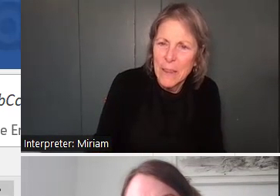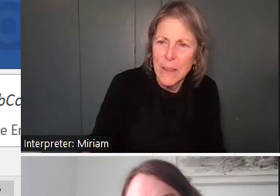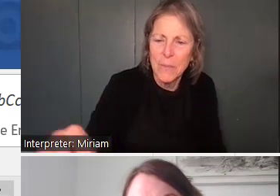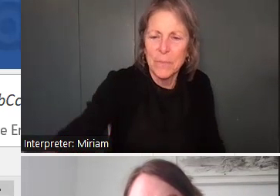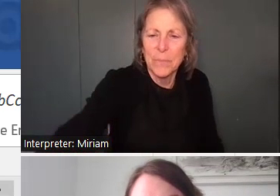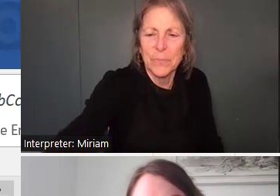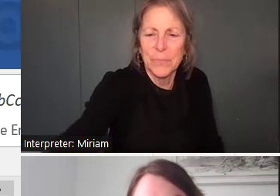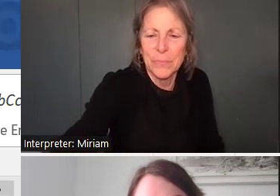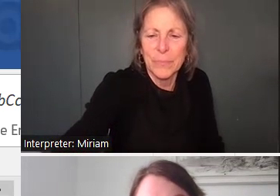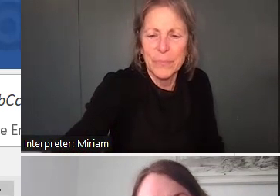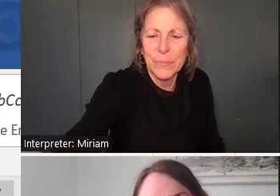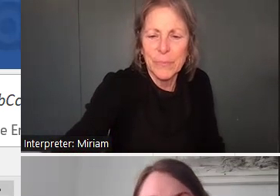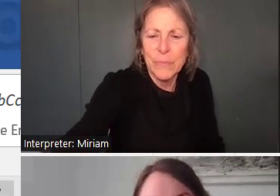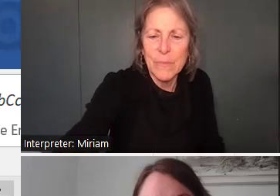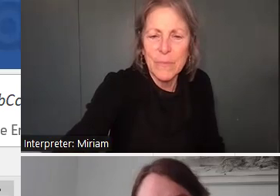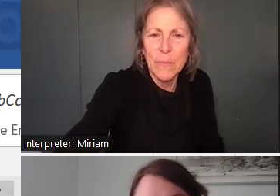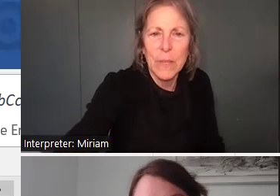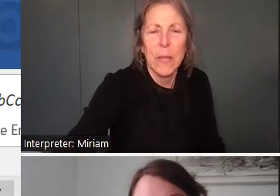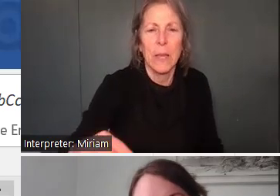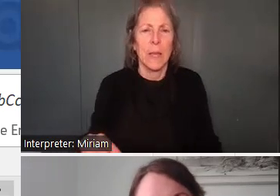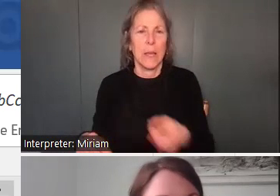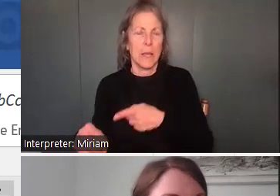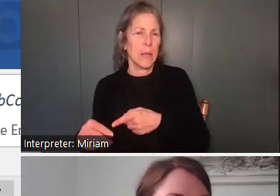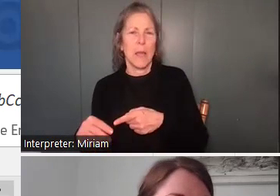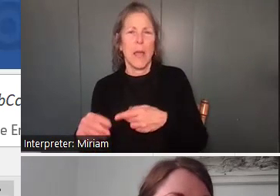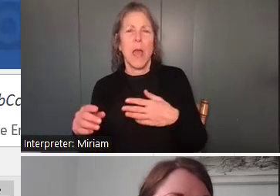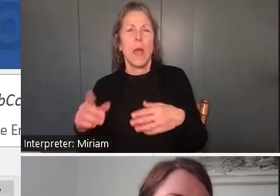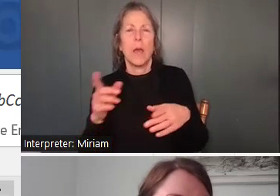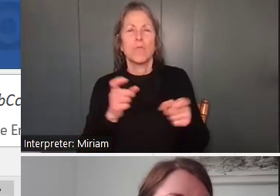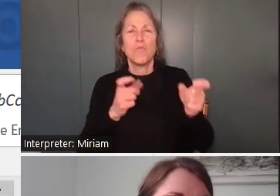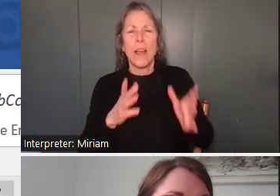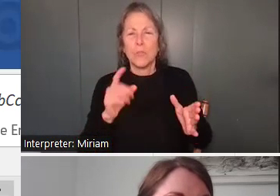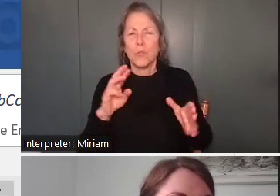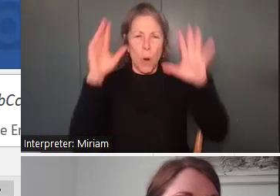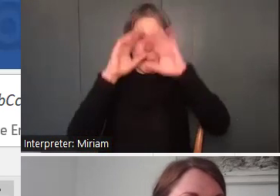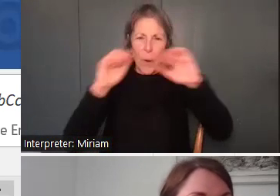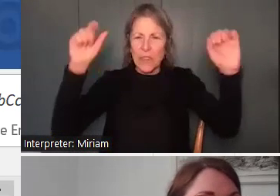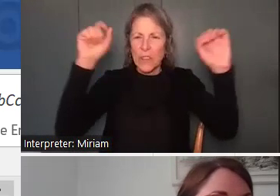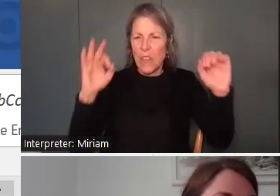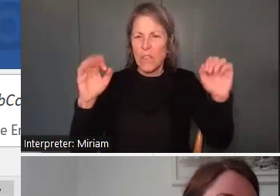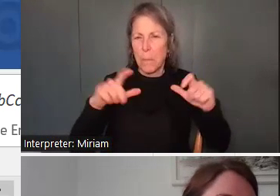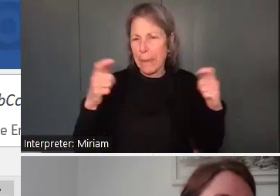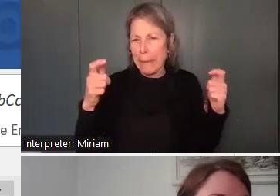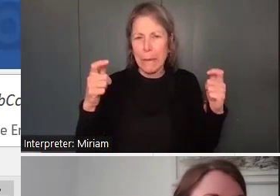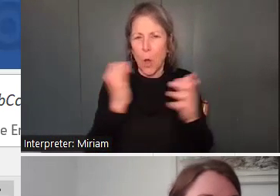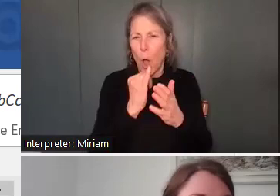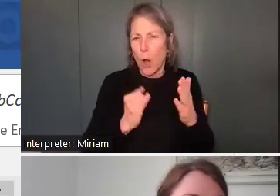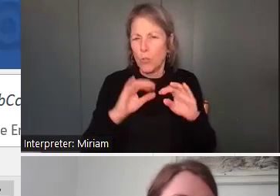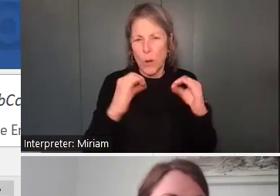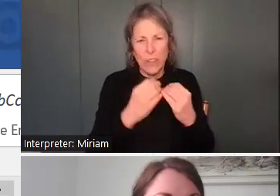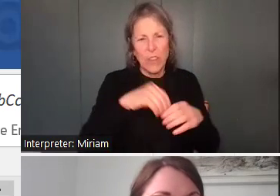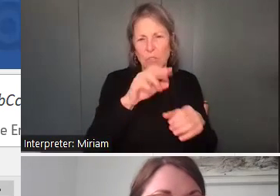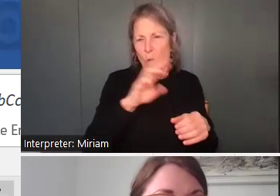Sort of It's go ahead. Directors or presidents of right. the major arts